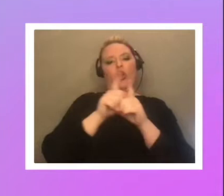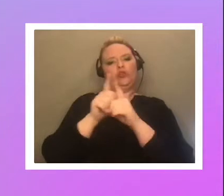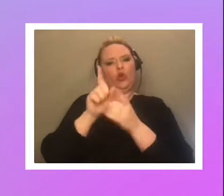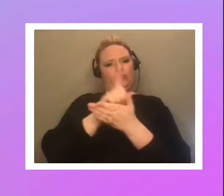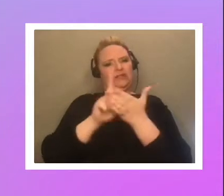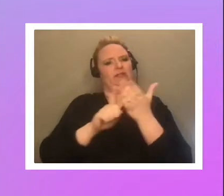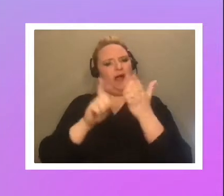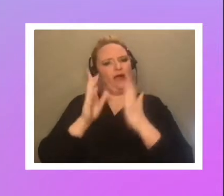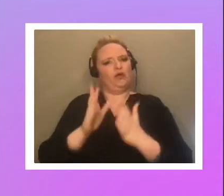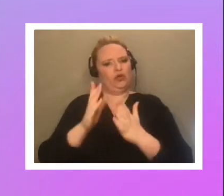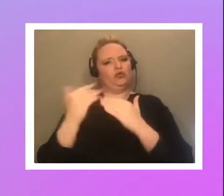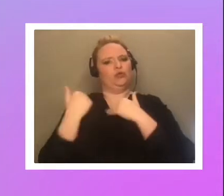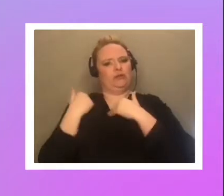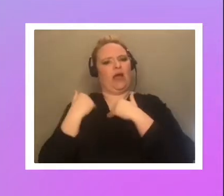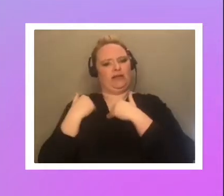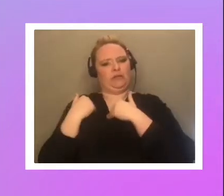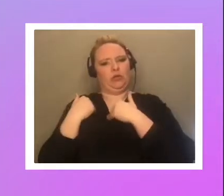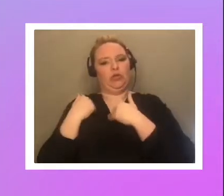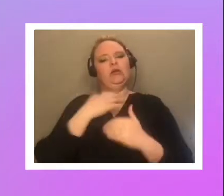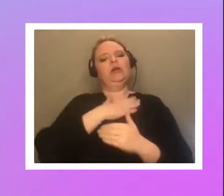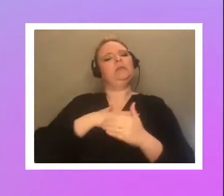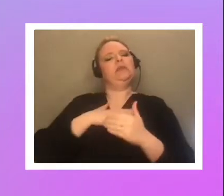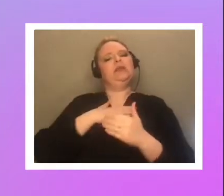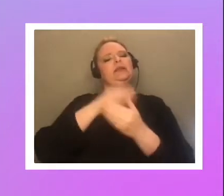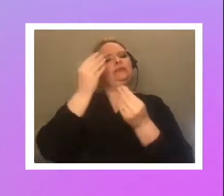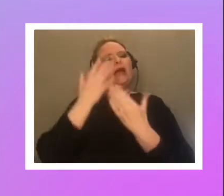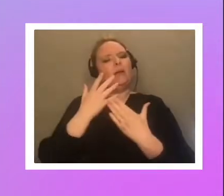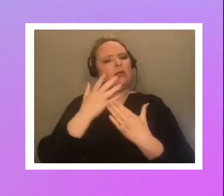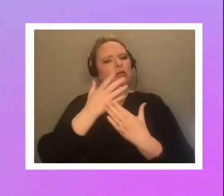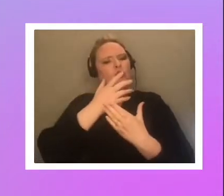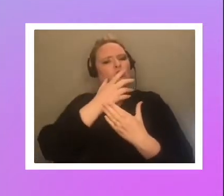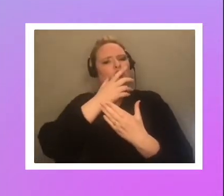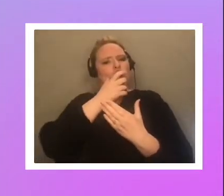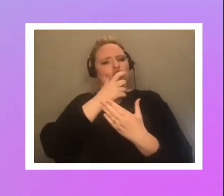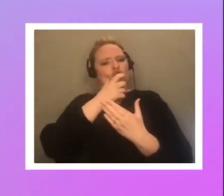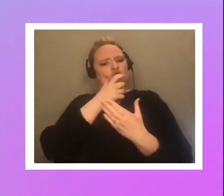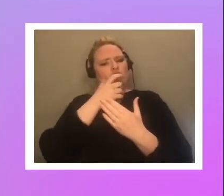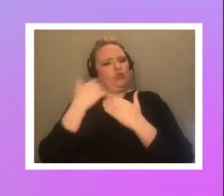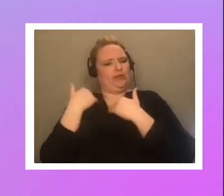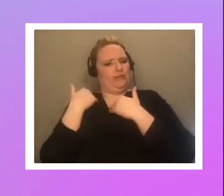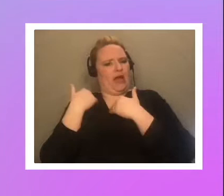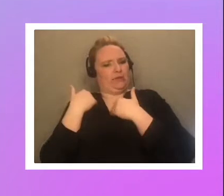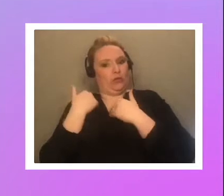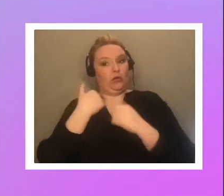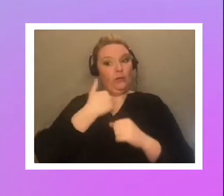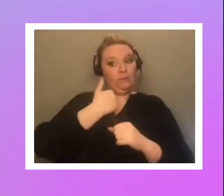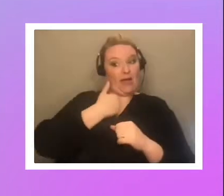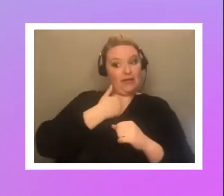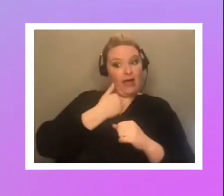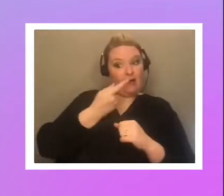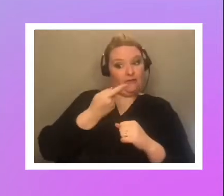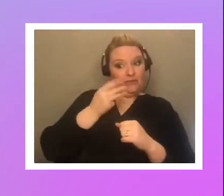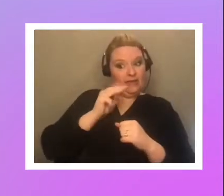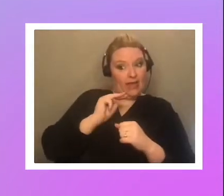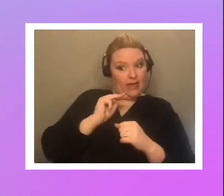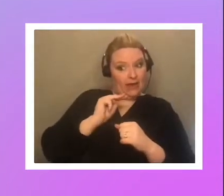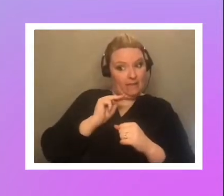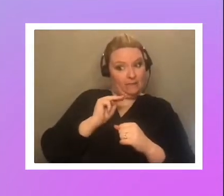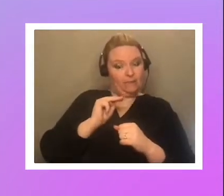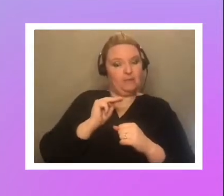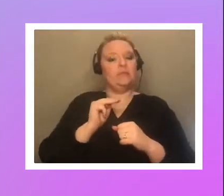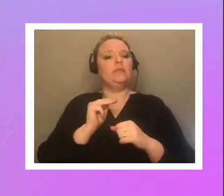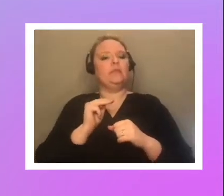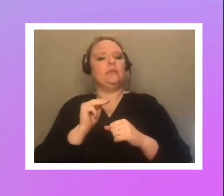too. Please tell me, who is it? Am I responsible as the PM?